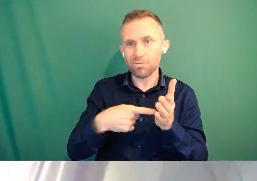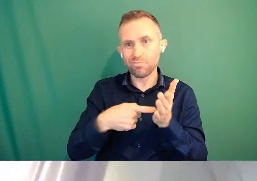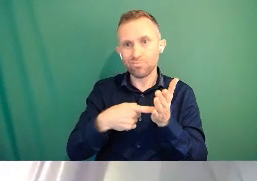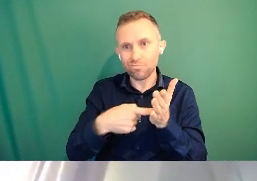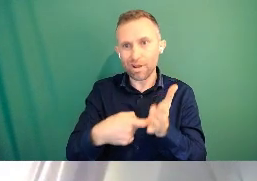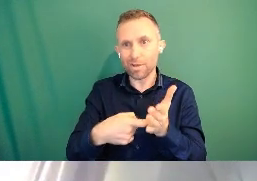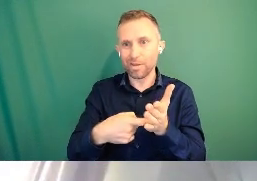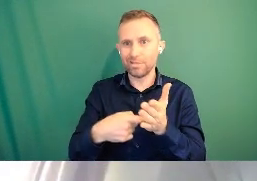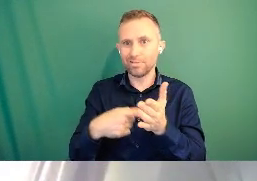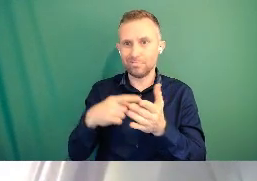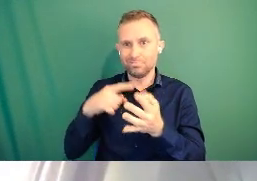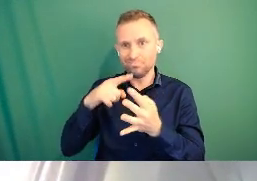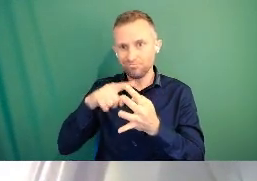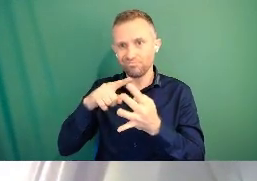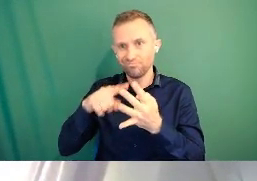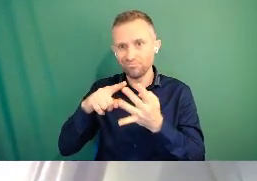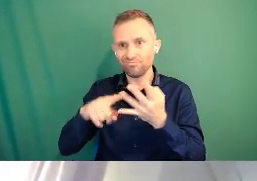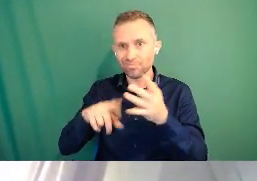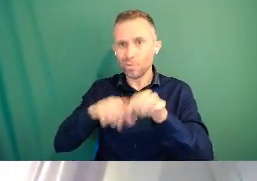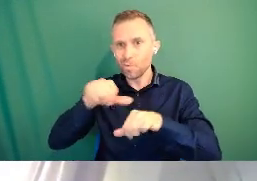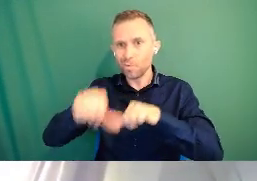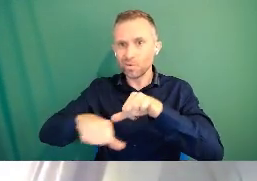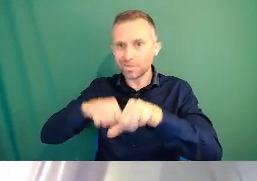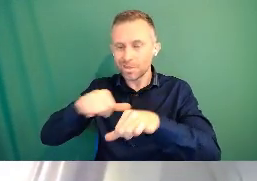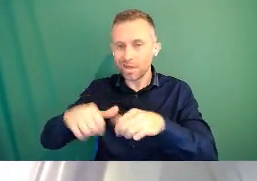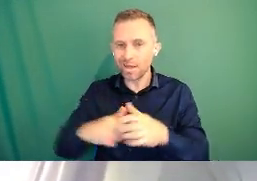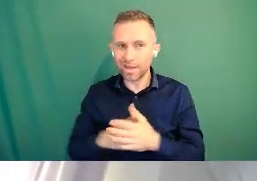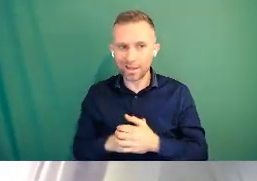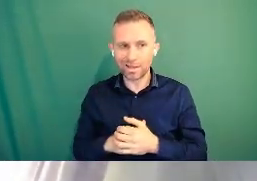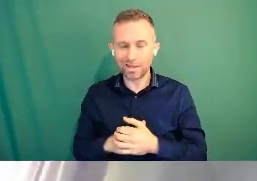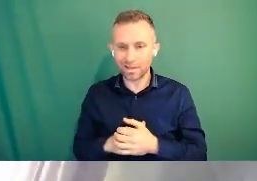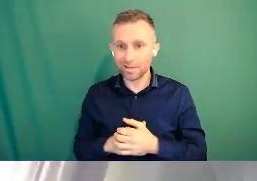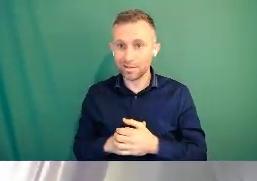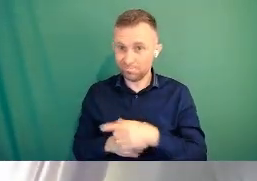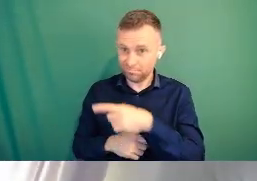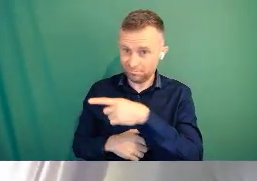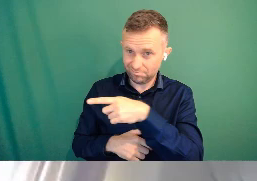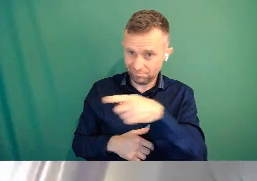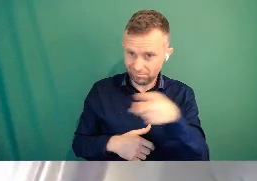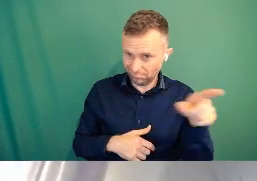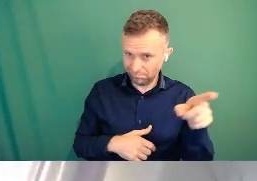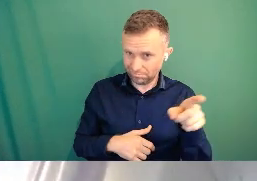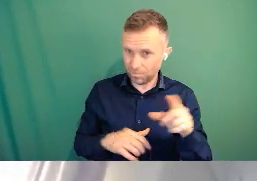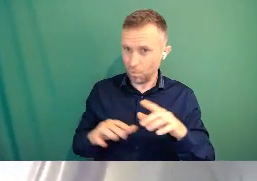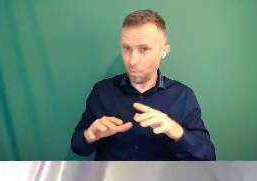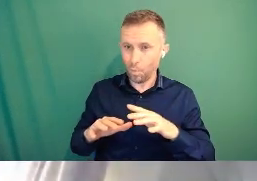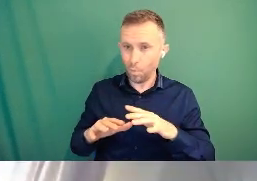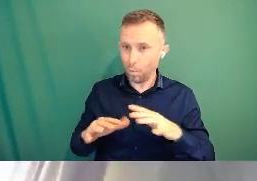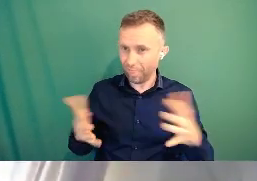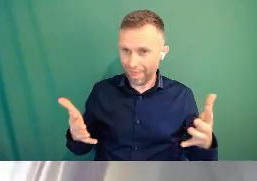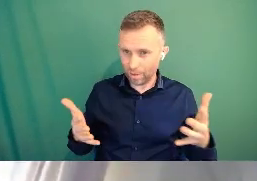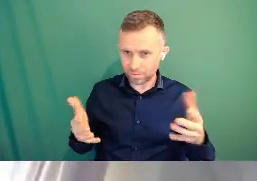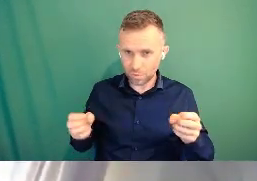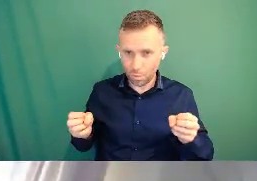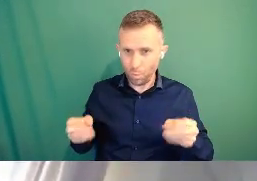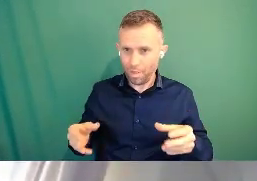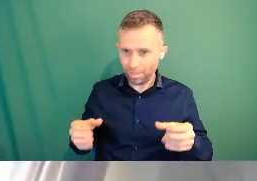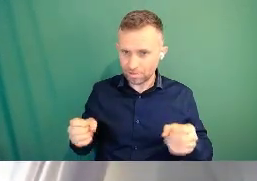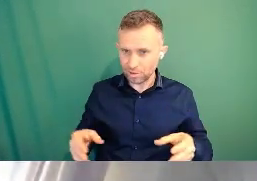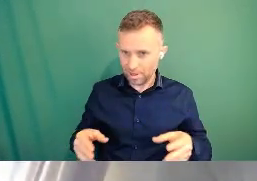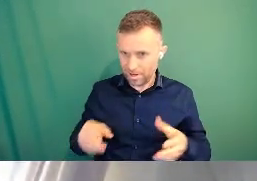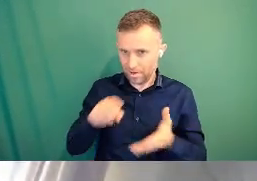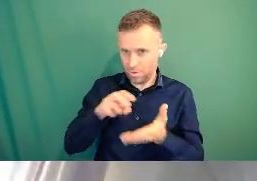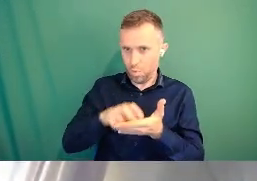that that rooms aren't missed out. So as soon as you enter the castle, for those who are able,